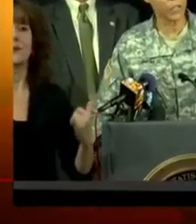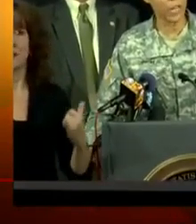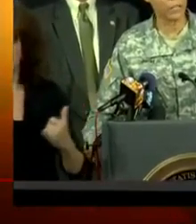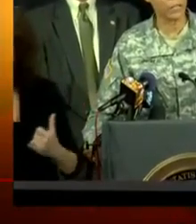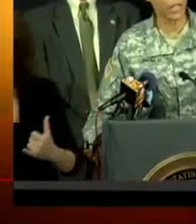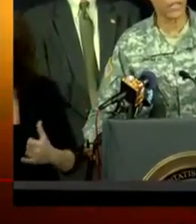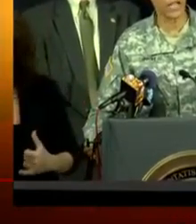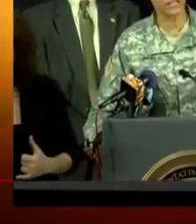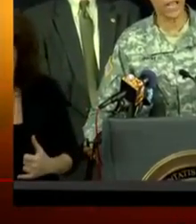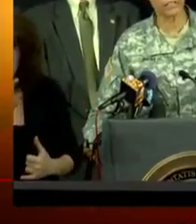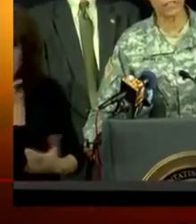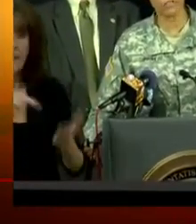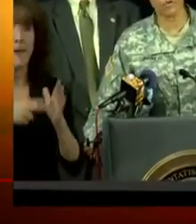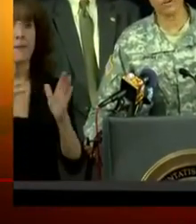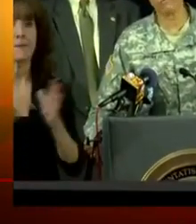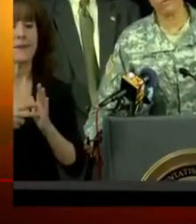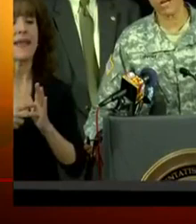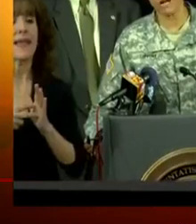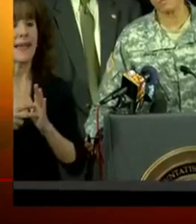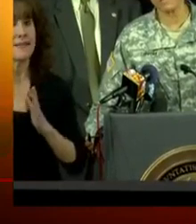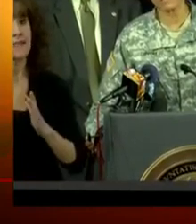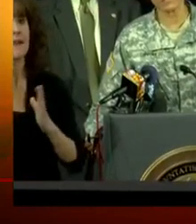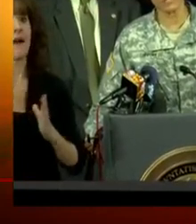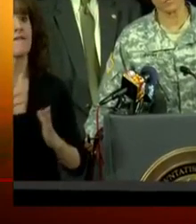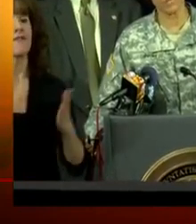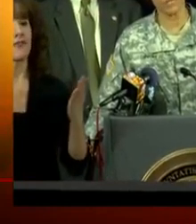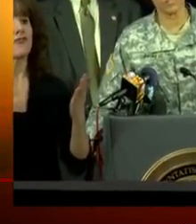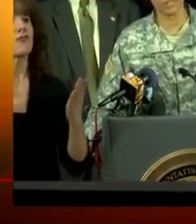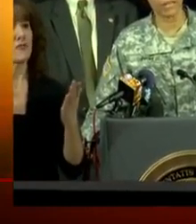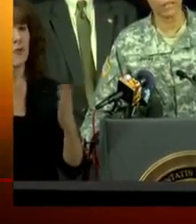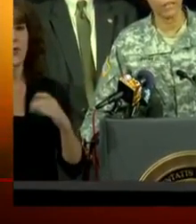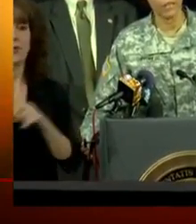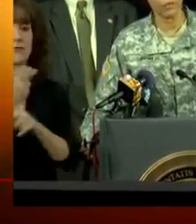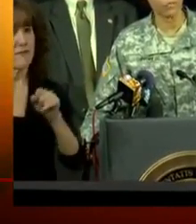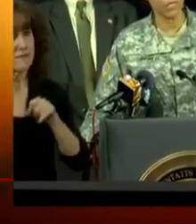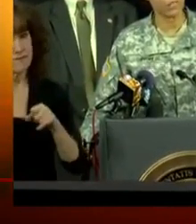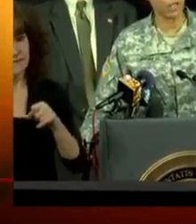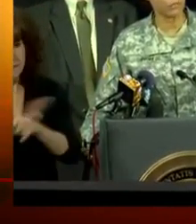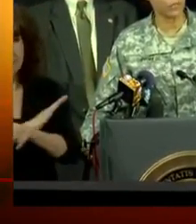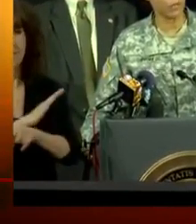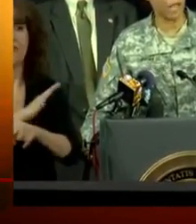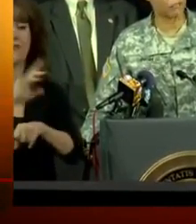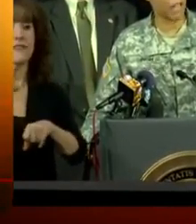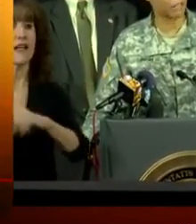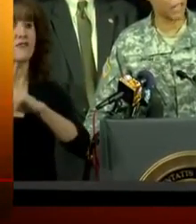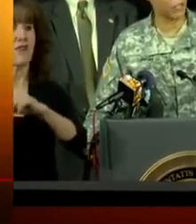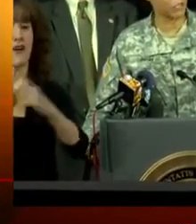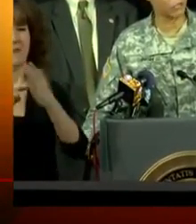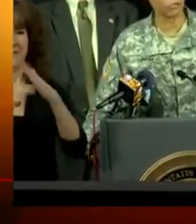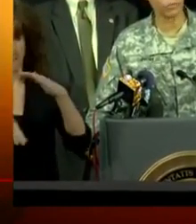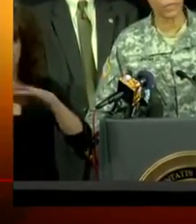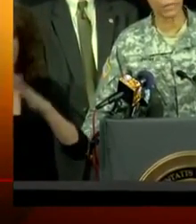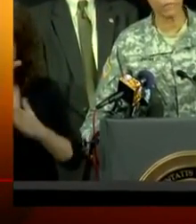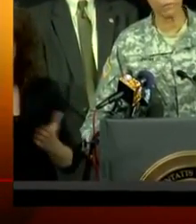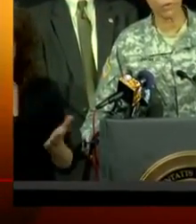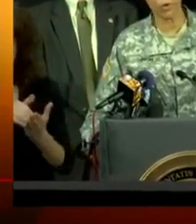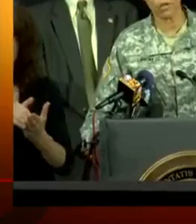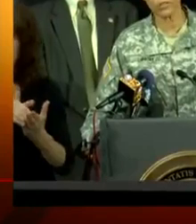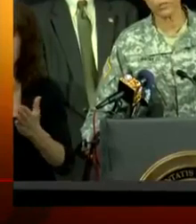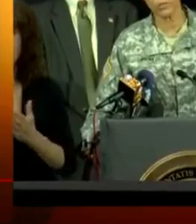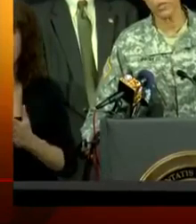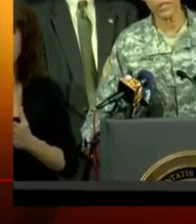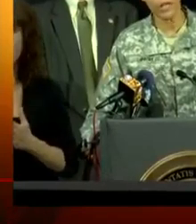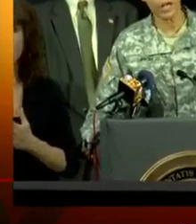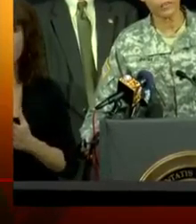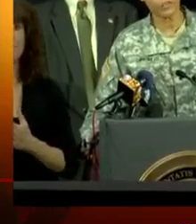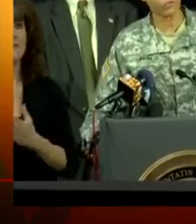need to understand is that he has access to our full complement that's here within the state, which means up to about 5,000 troops that can be put